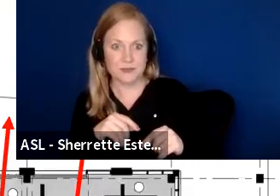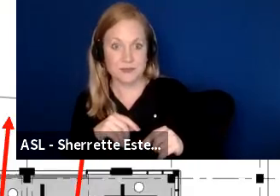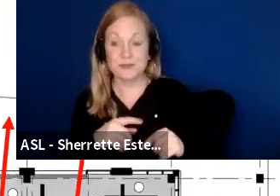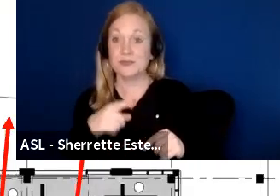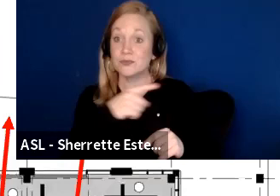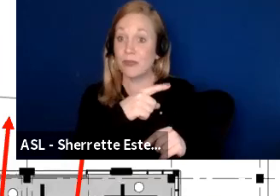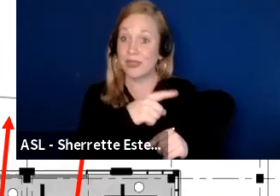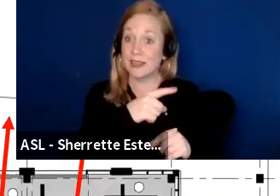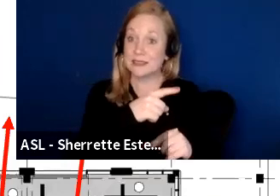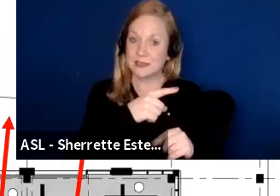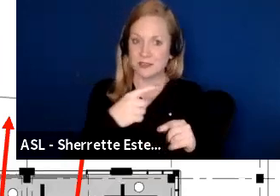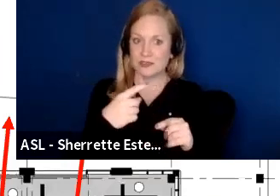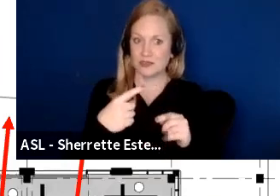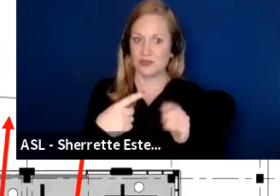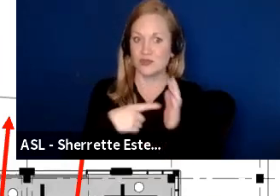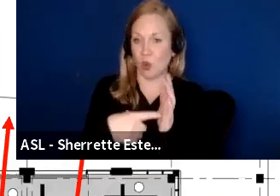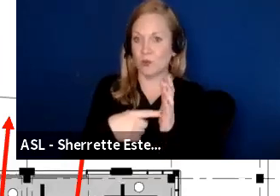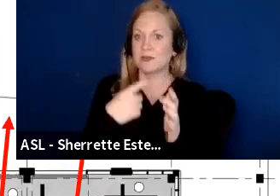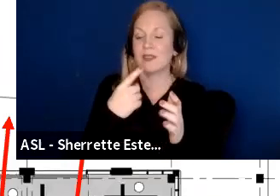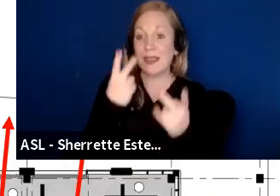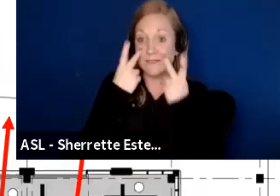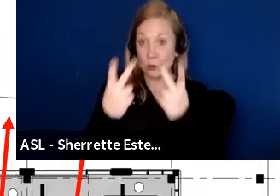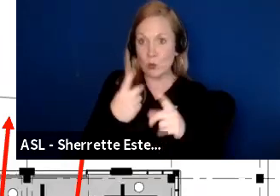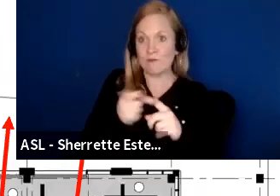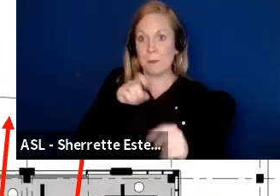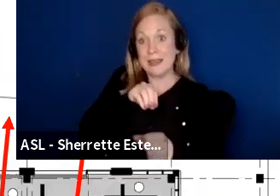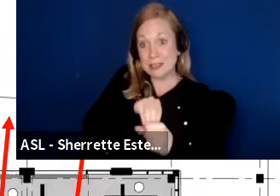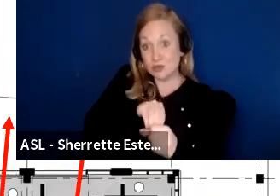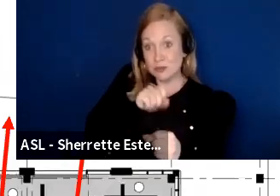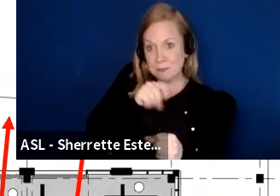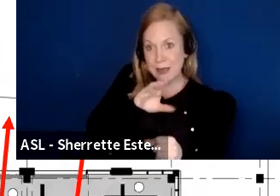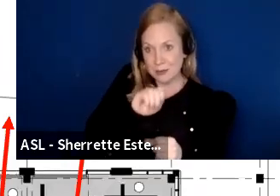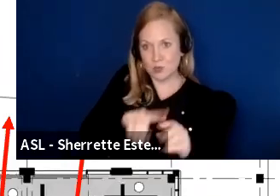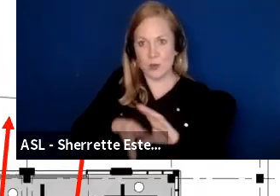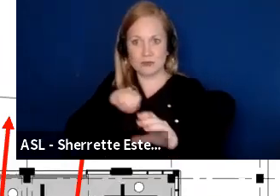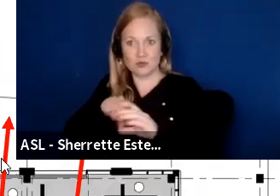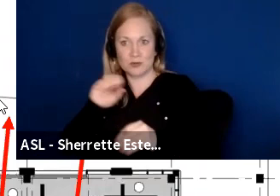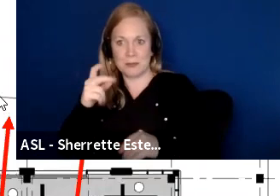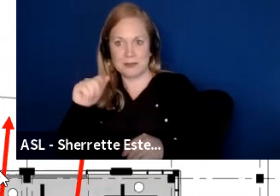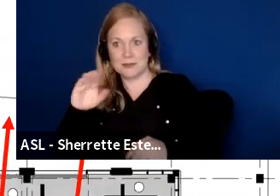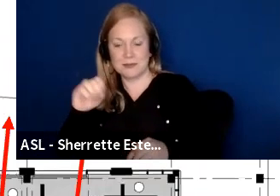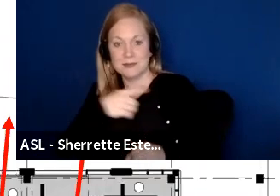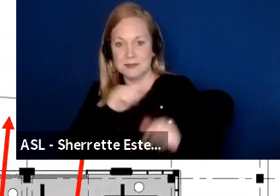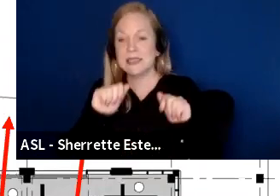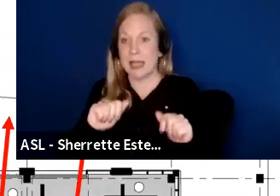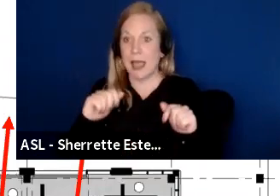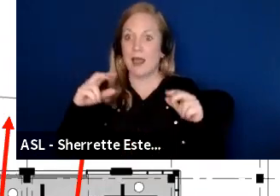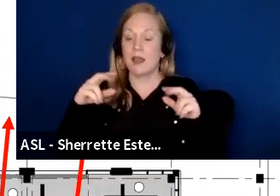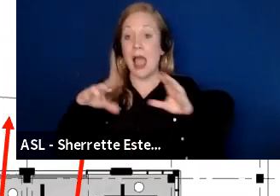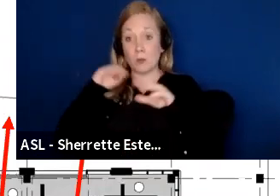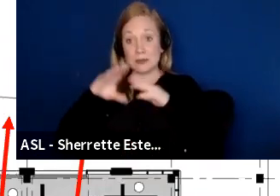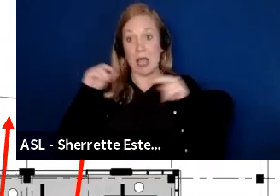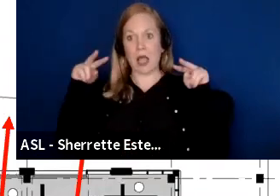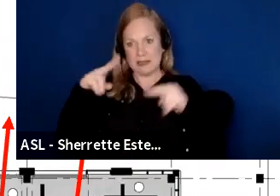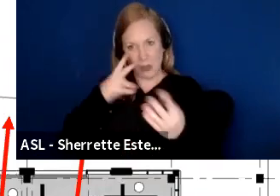highlights the view from interior to exterior space, and being able to view from the outside all the way